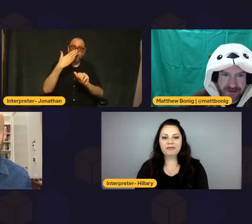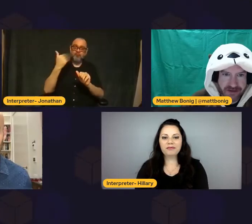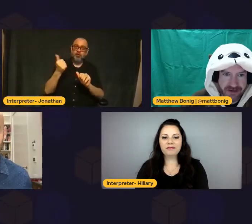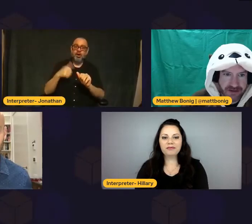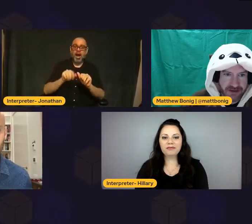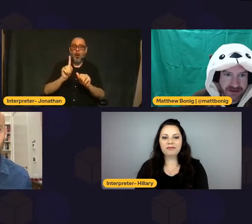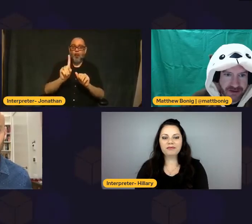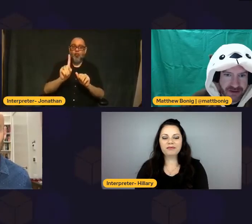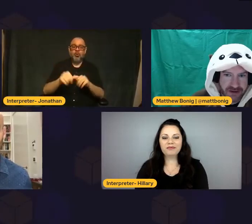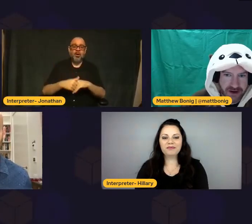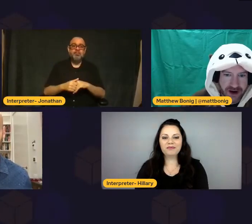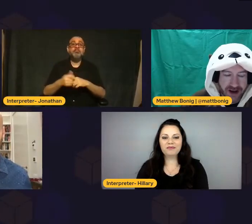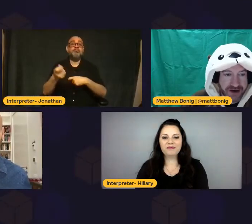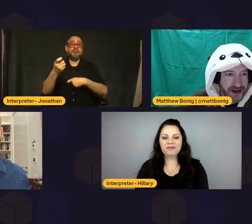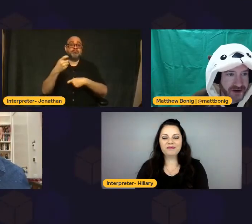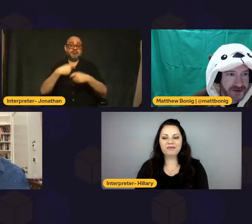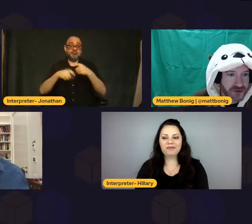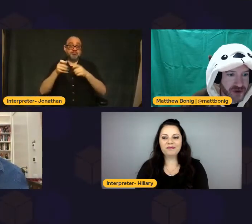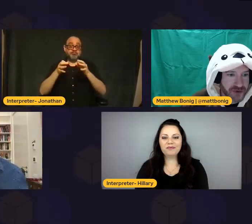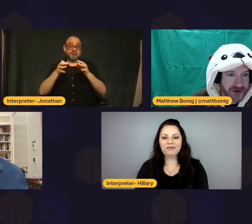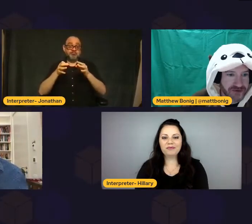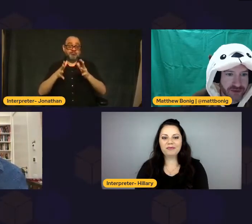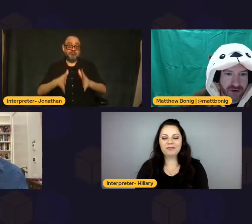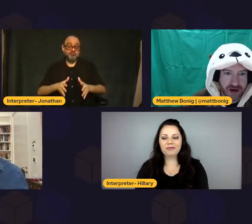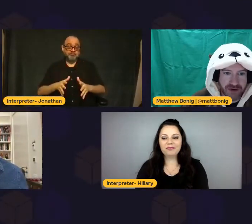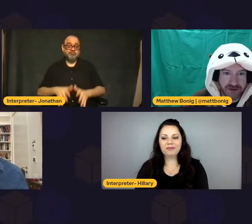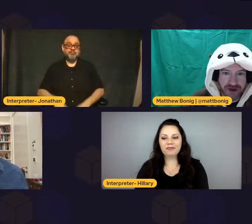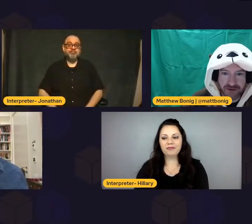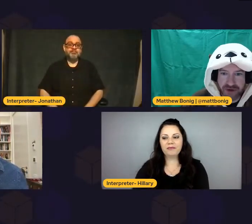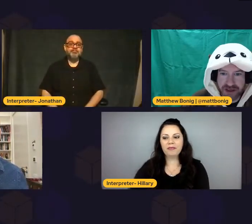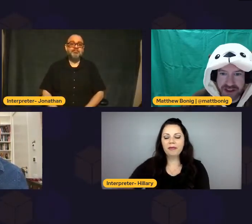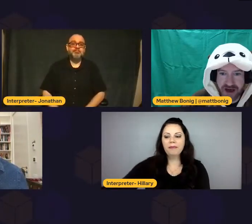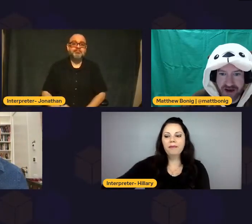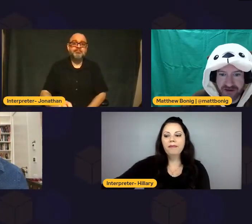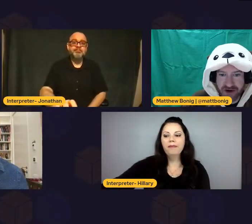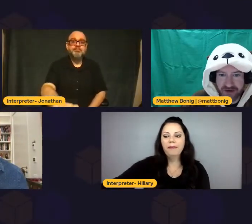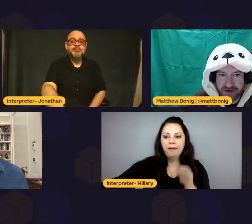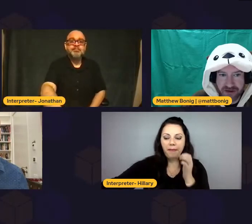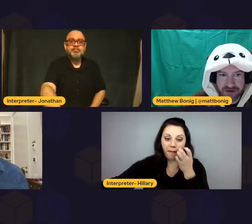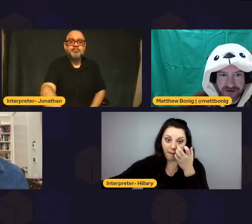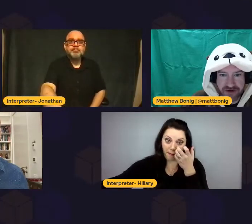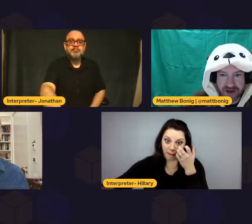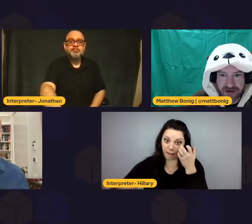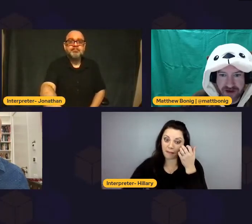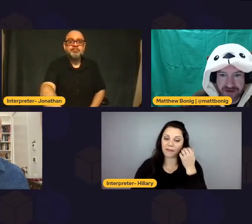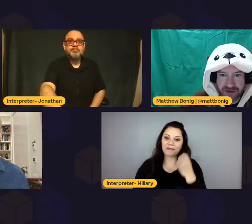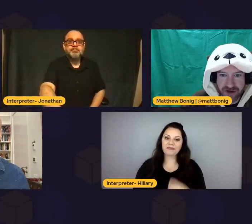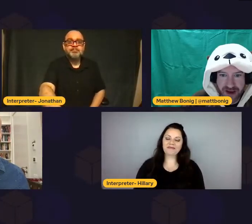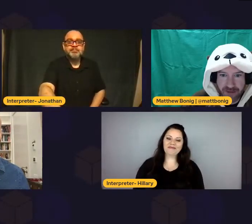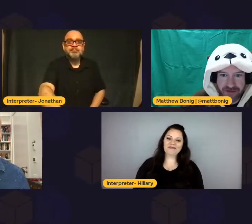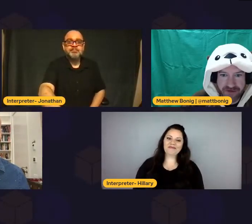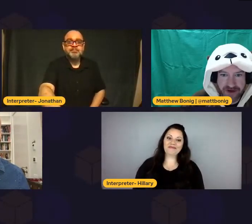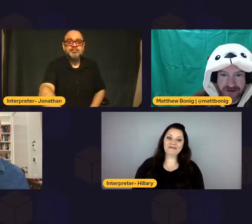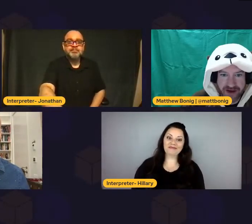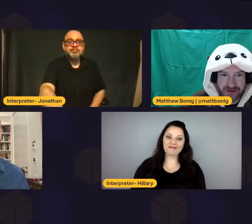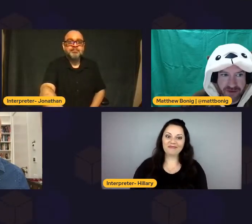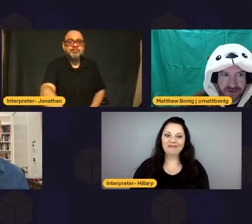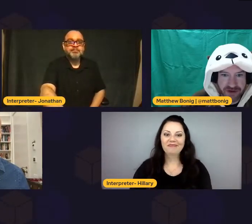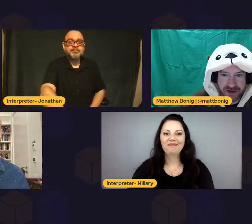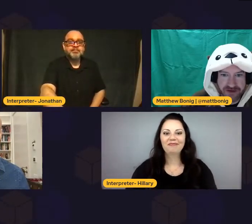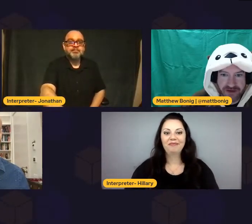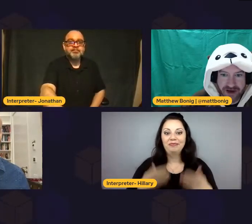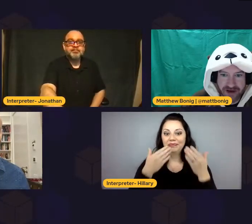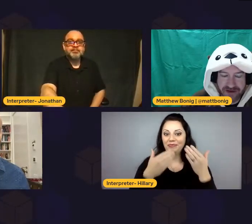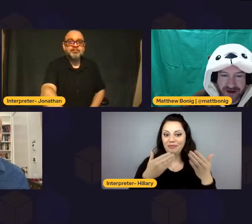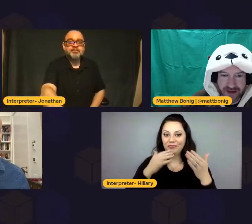me see. Yep. All right. And again, while we wait for a moment, I want to give a big shout out to all of our interpreters today. You guys have been absolutely fantastic. We